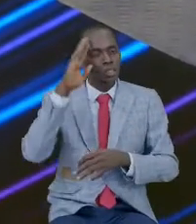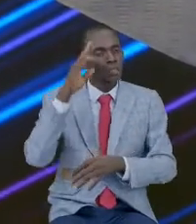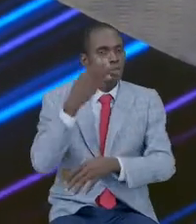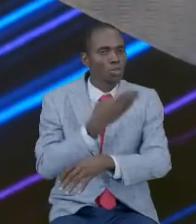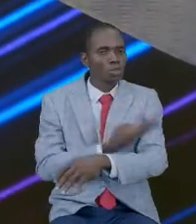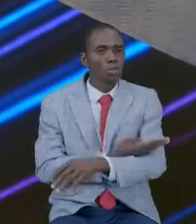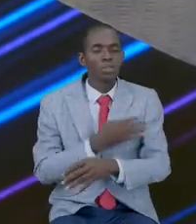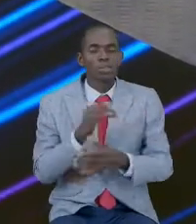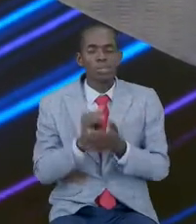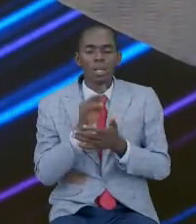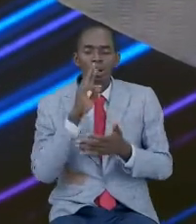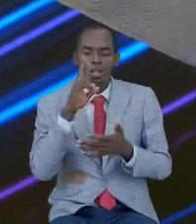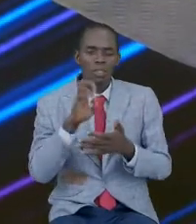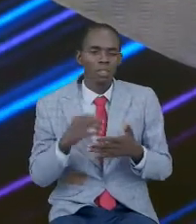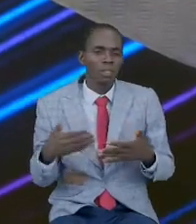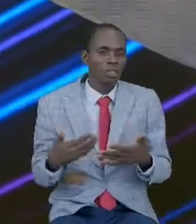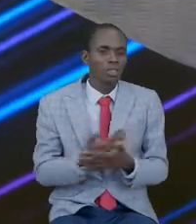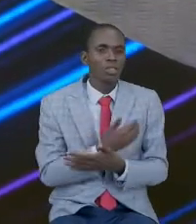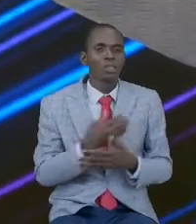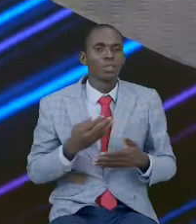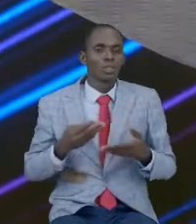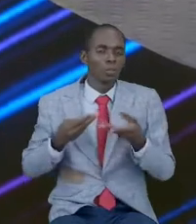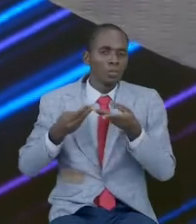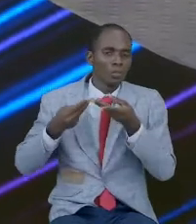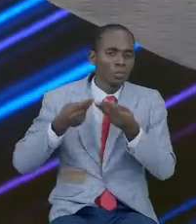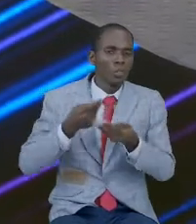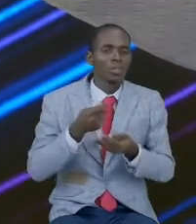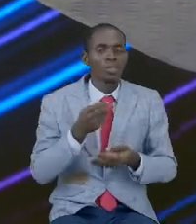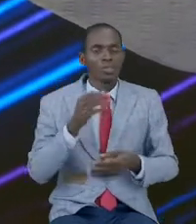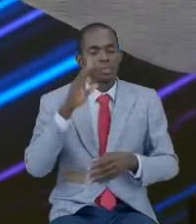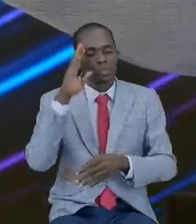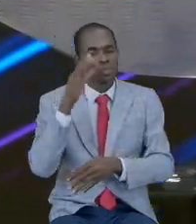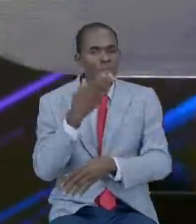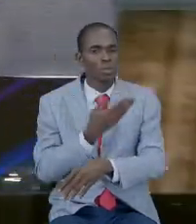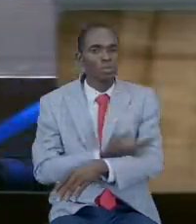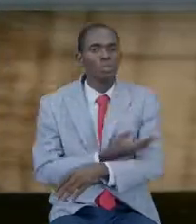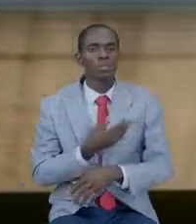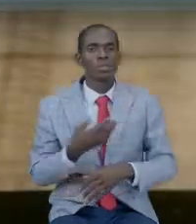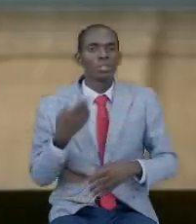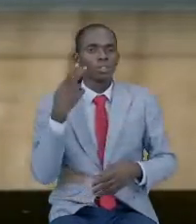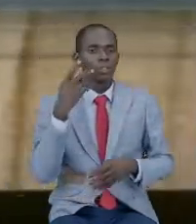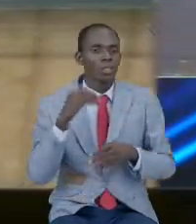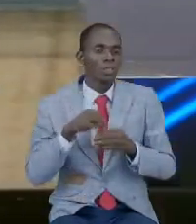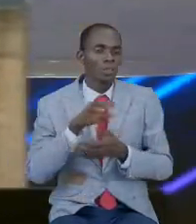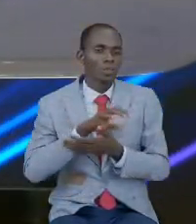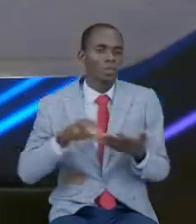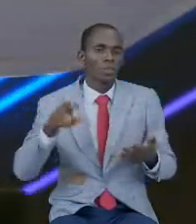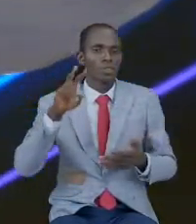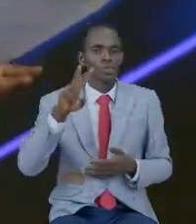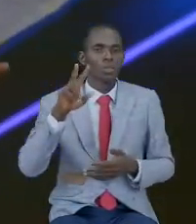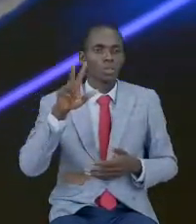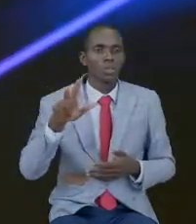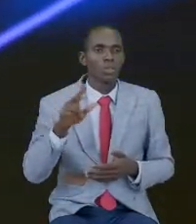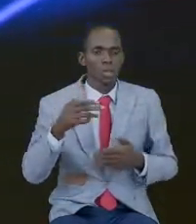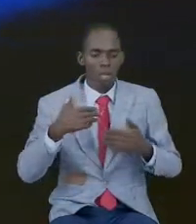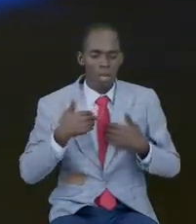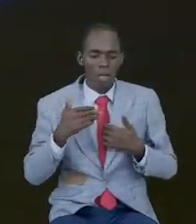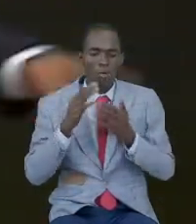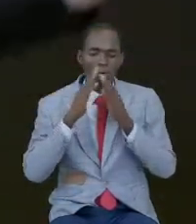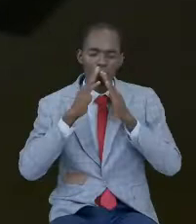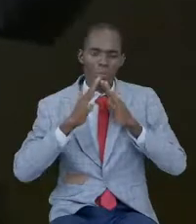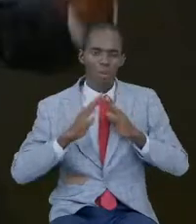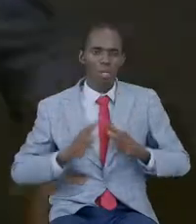the faith, bearing the fruit of the Spirit. And faith, verse 23, you have faith and you have meekness